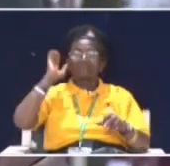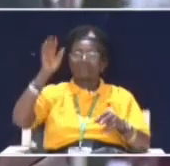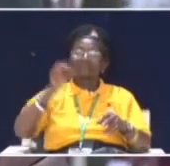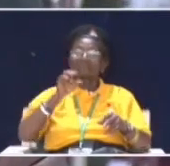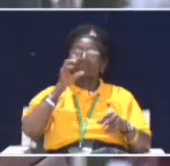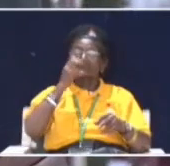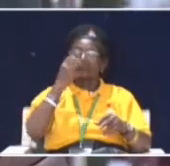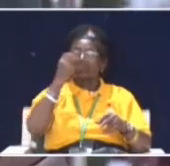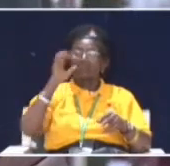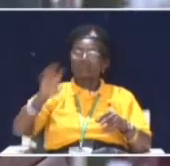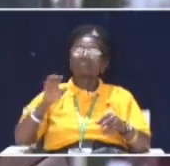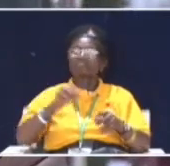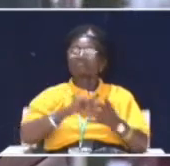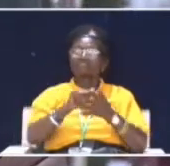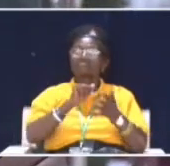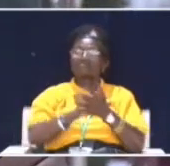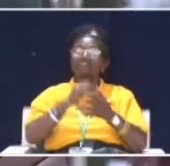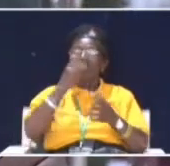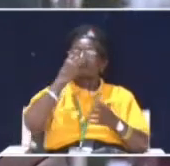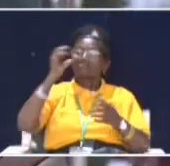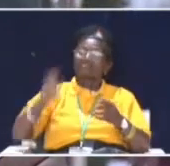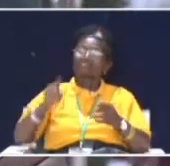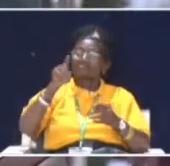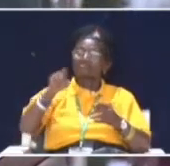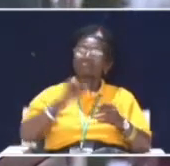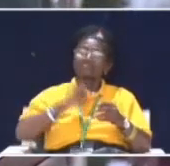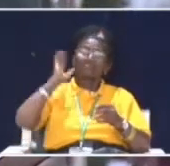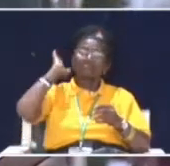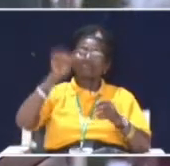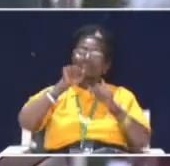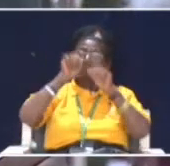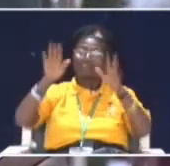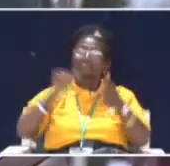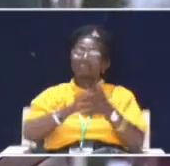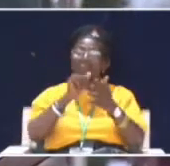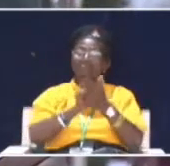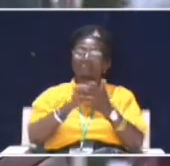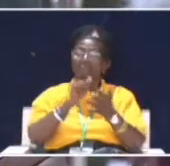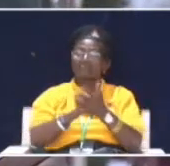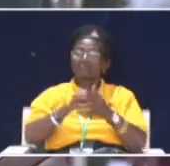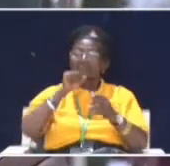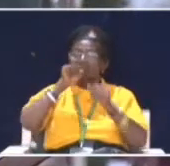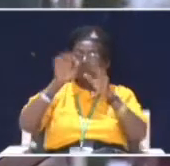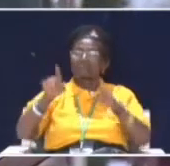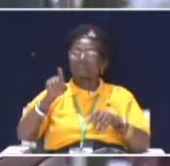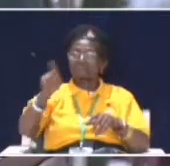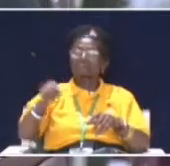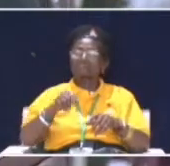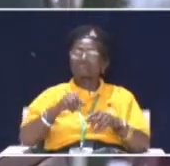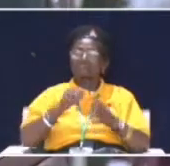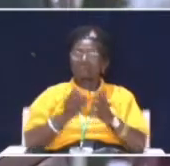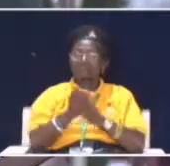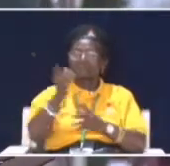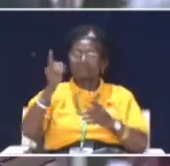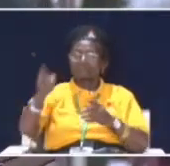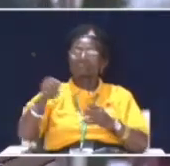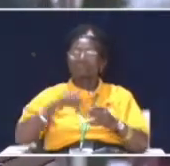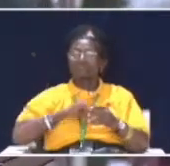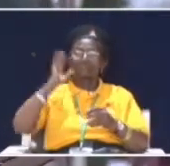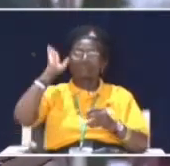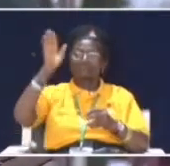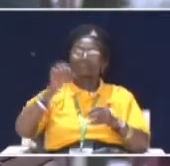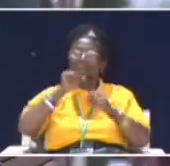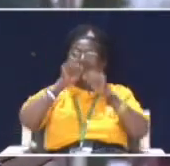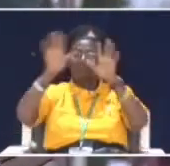you. Anybody fiori move ma fi wore. I'm going to bless those who bless you. I want to ba sure fun ma sure fun won. Through you I'm going to bless the whole